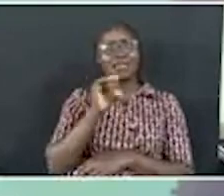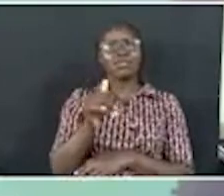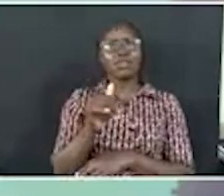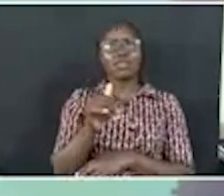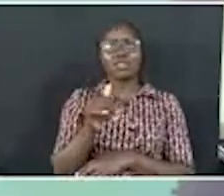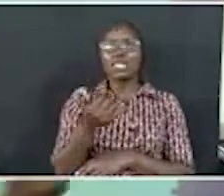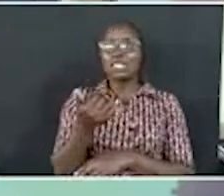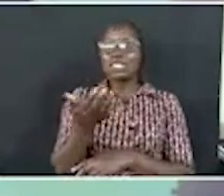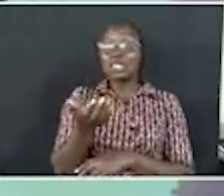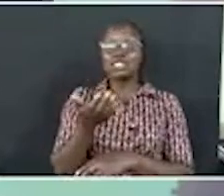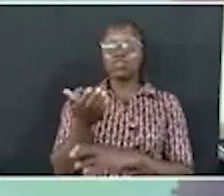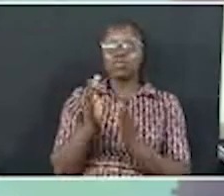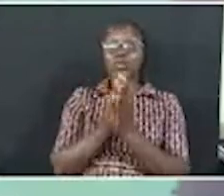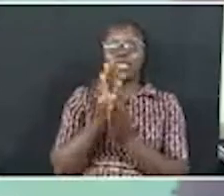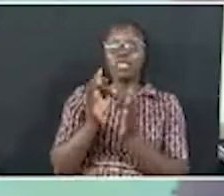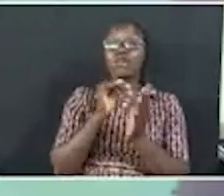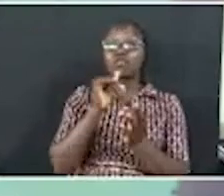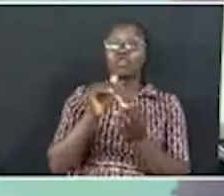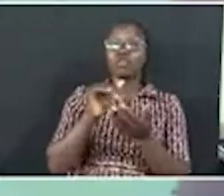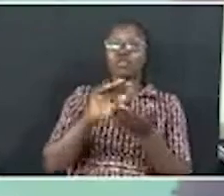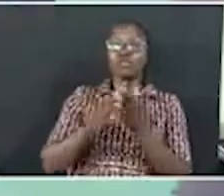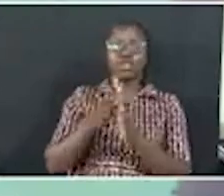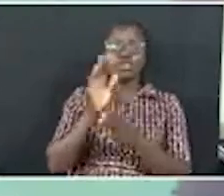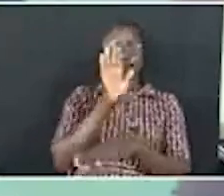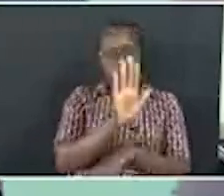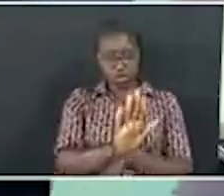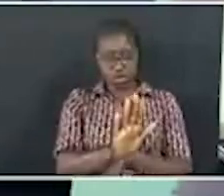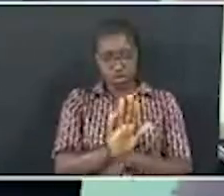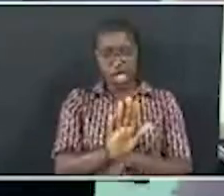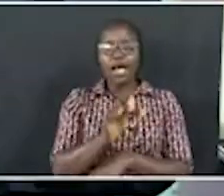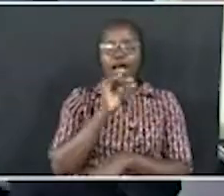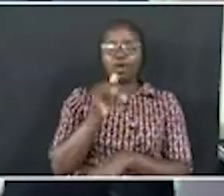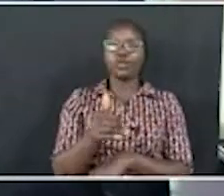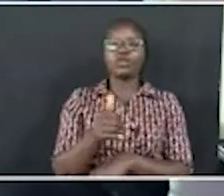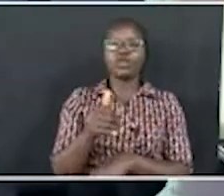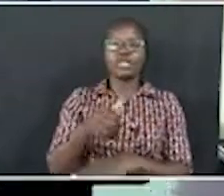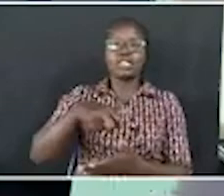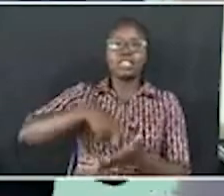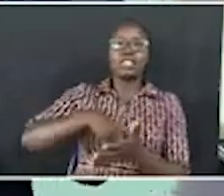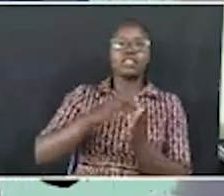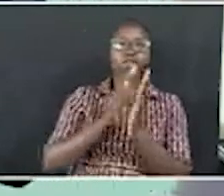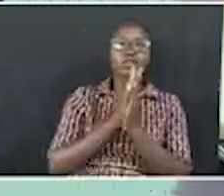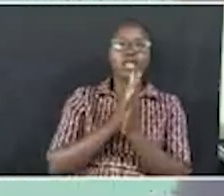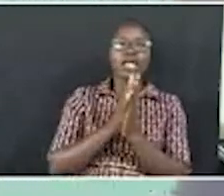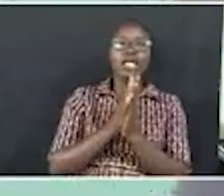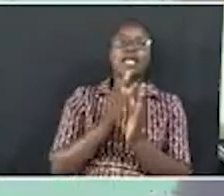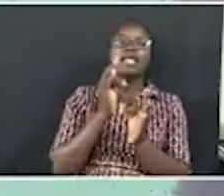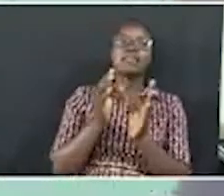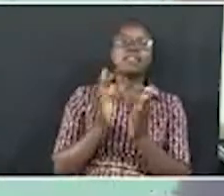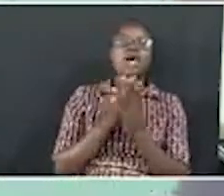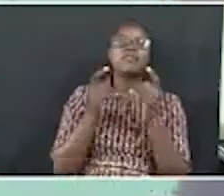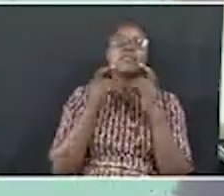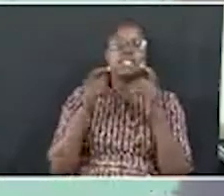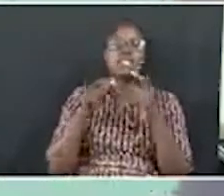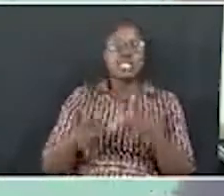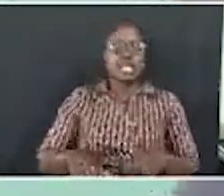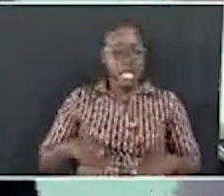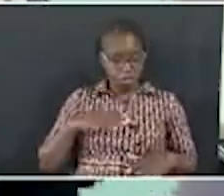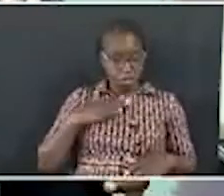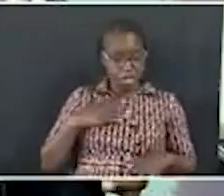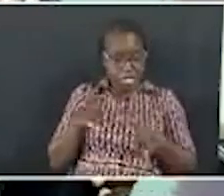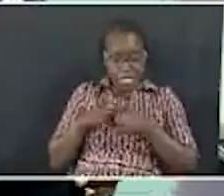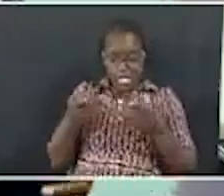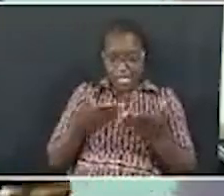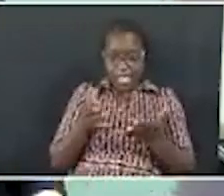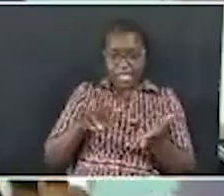to pray when I have not reconciled with you. I will not kneel to pray when there is some sin in my life. So what